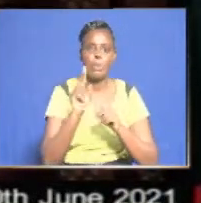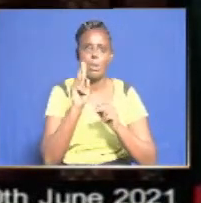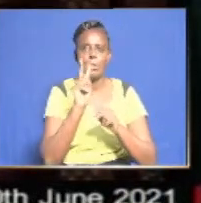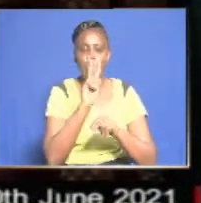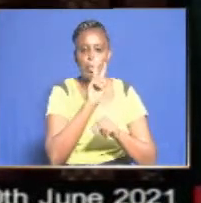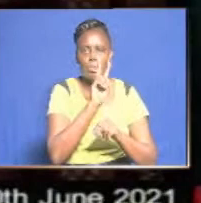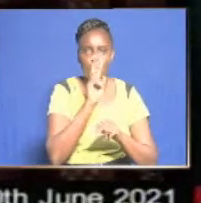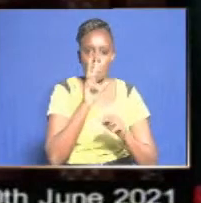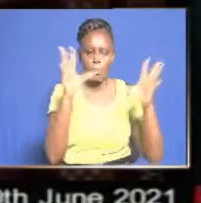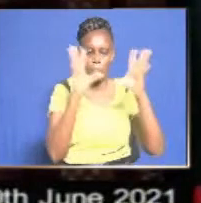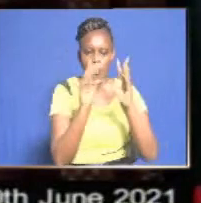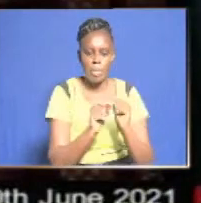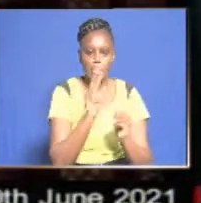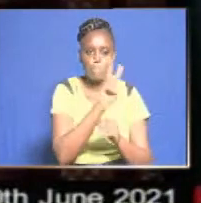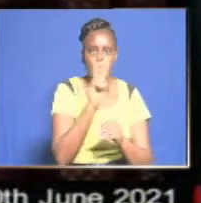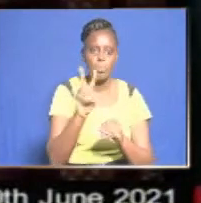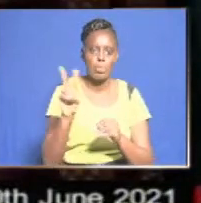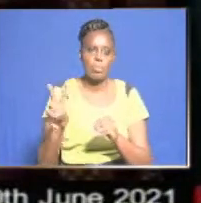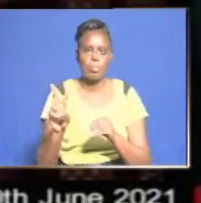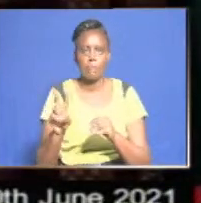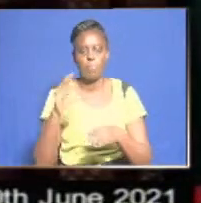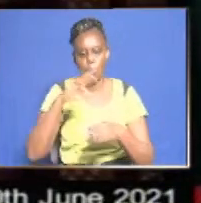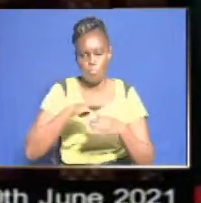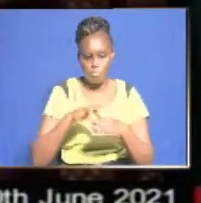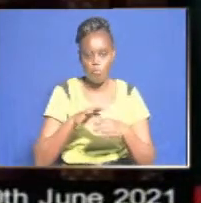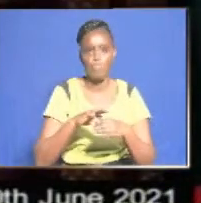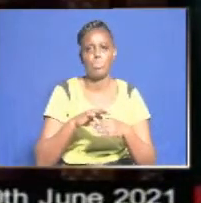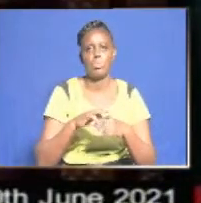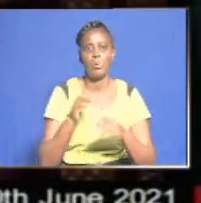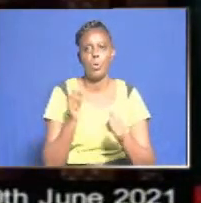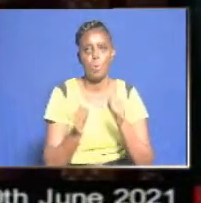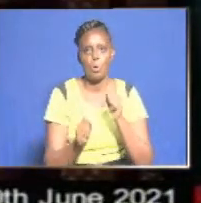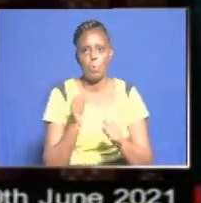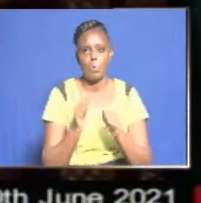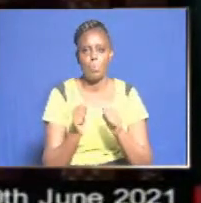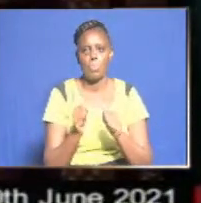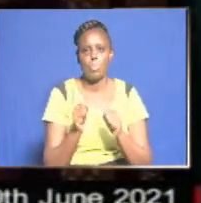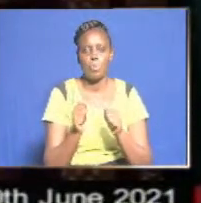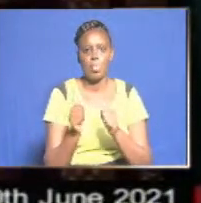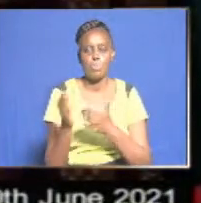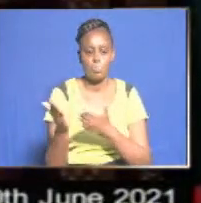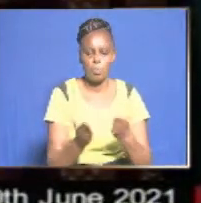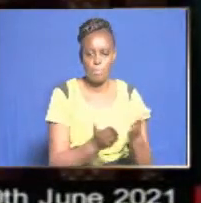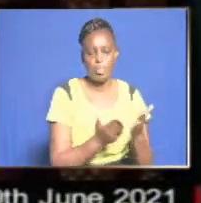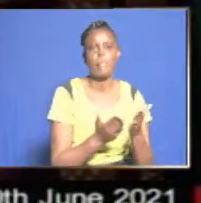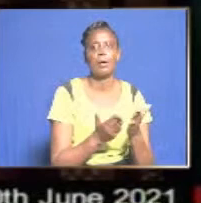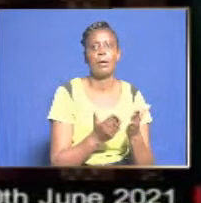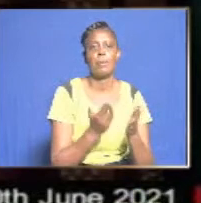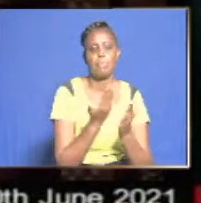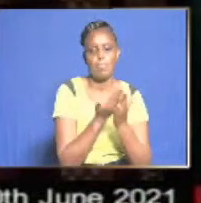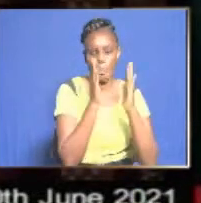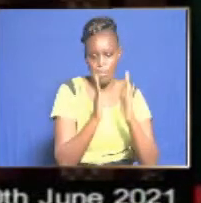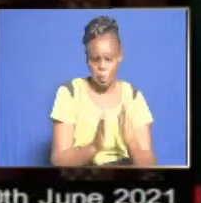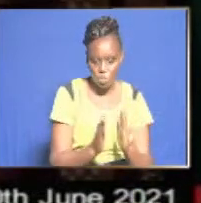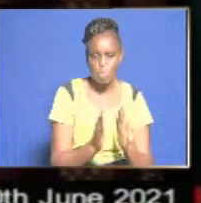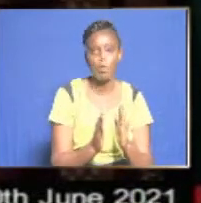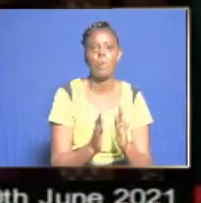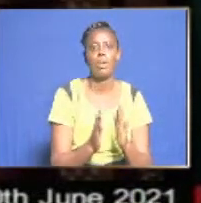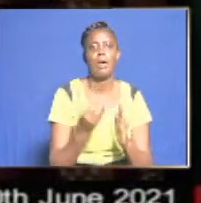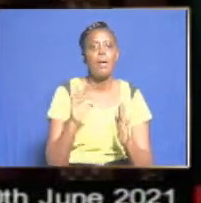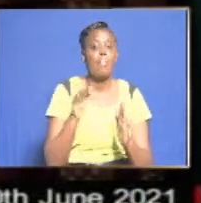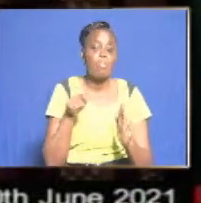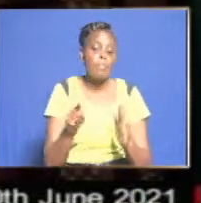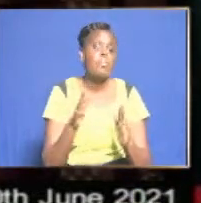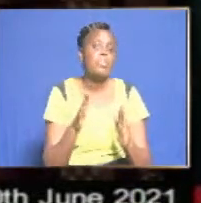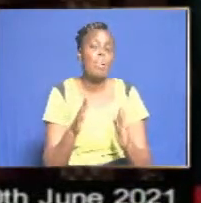2021-2022 budget for the relevant vote or votes so as to accommodate the prayers of the petitioners should they find them